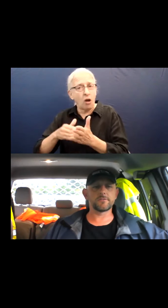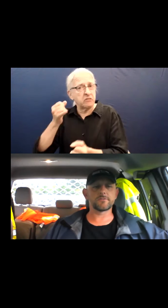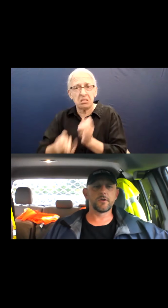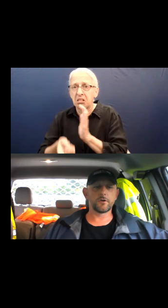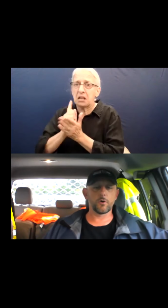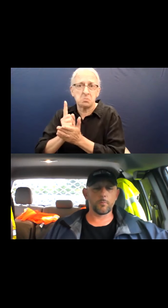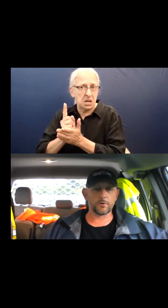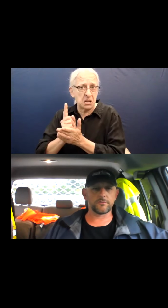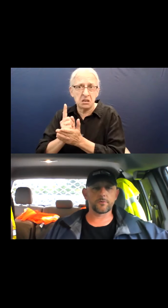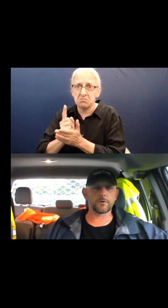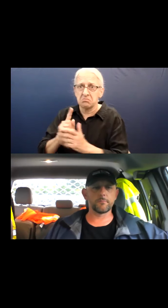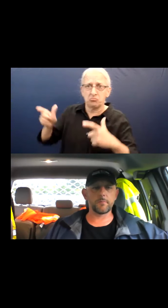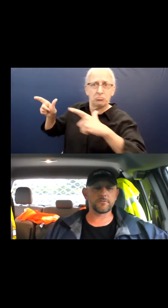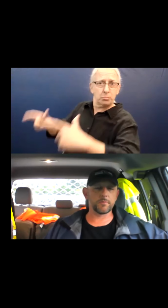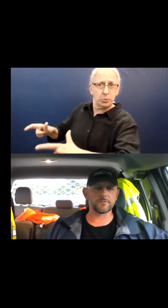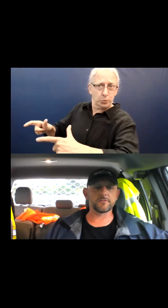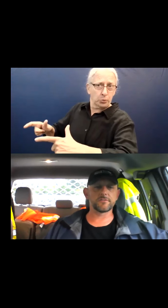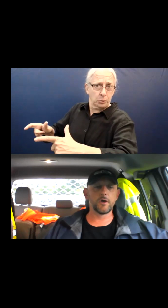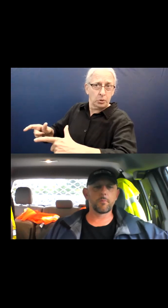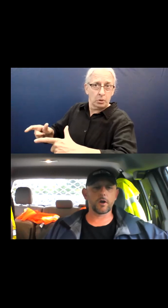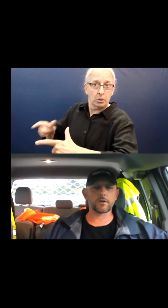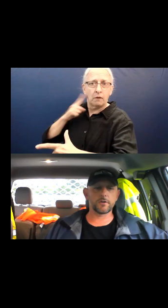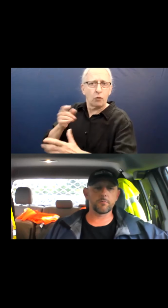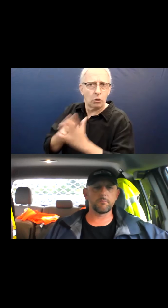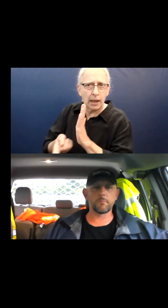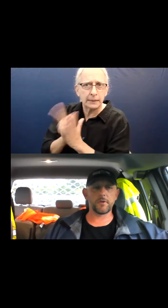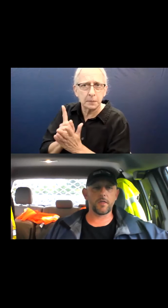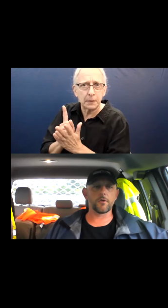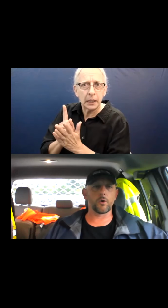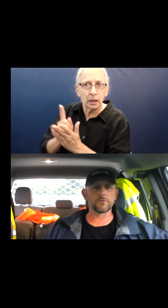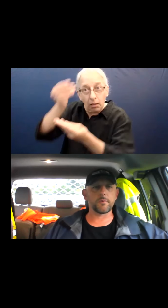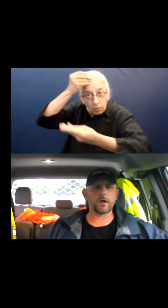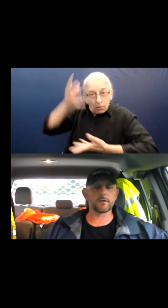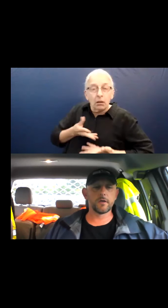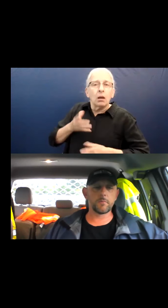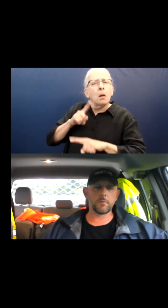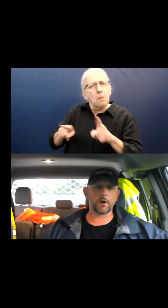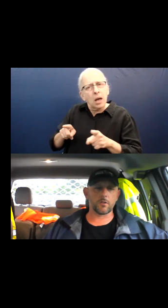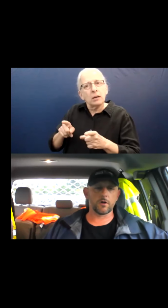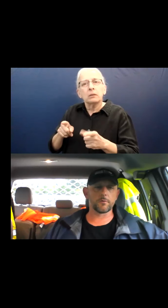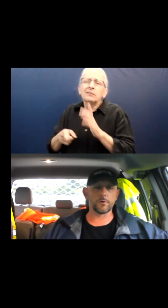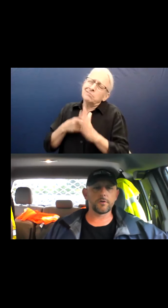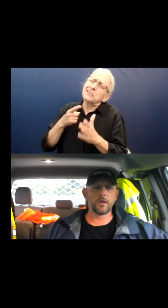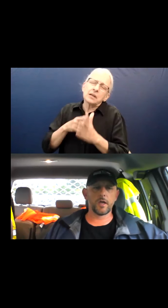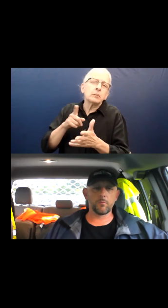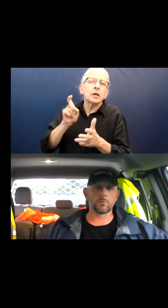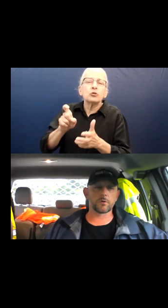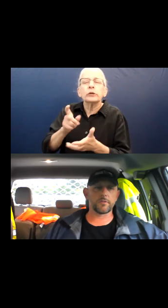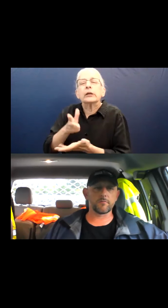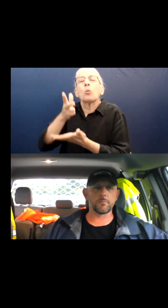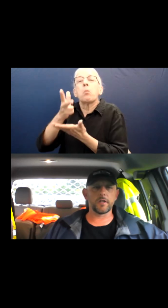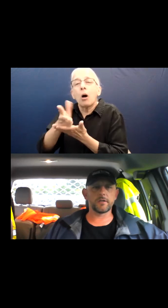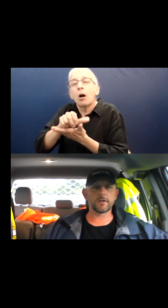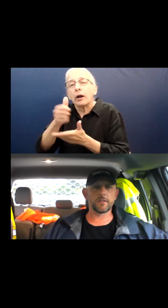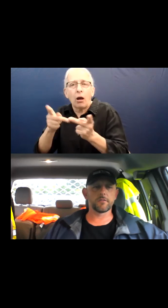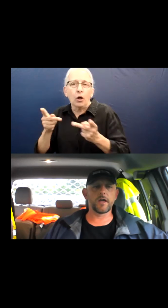have you guys or the homeowners or maybe some businesses park, maybe not in the normal spot, maybe park along the road, and we'll work